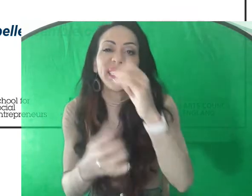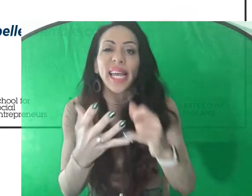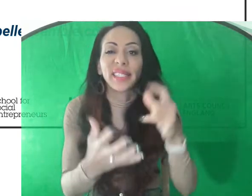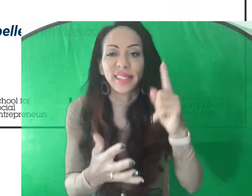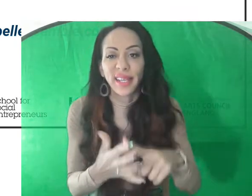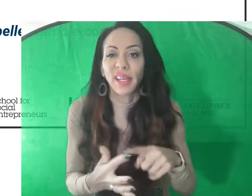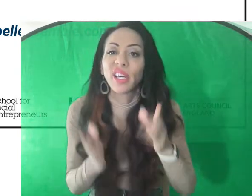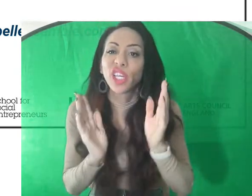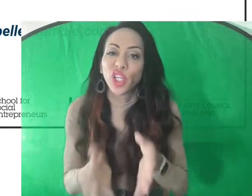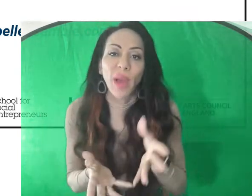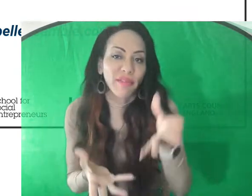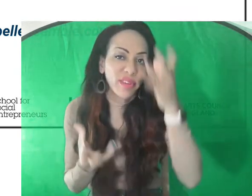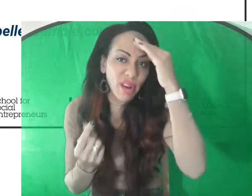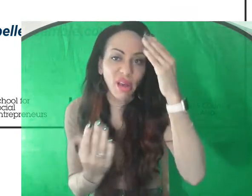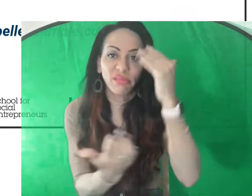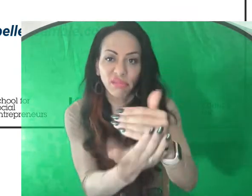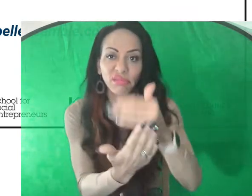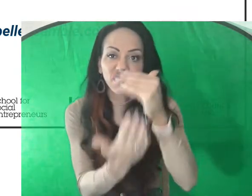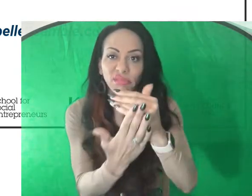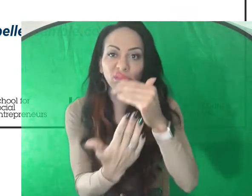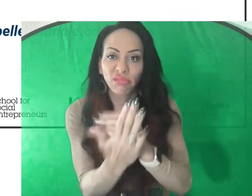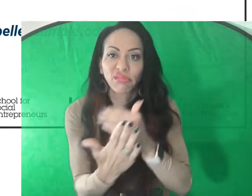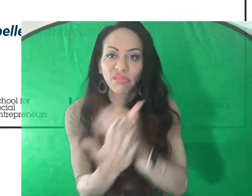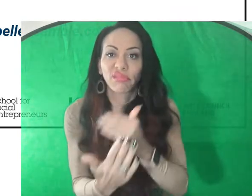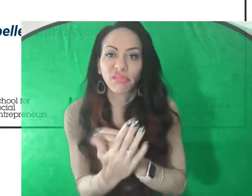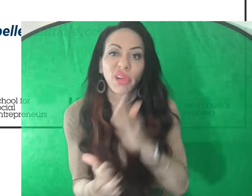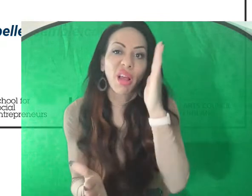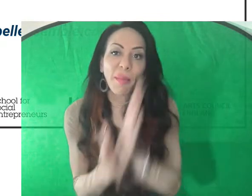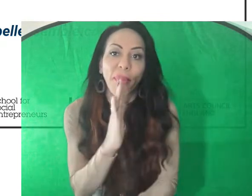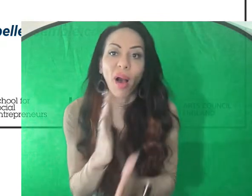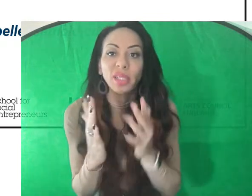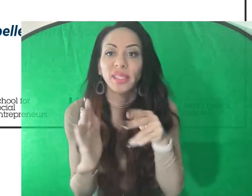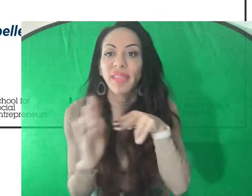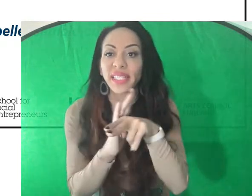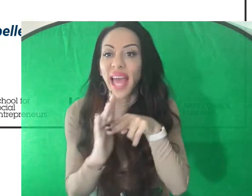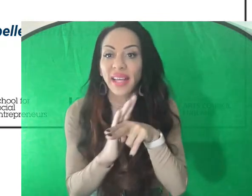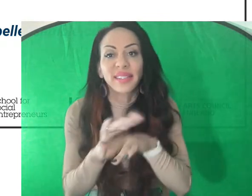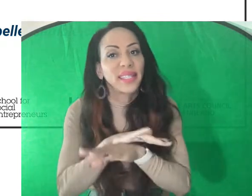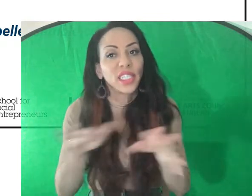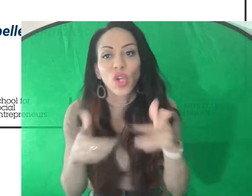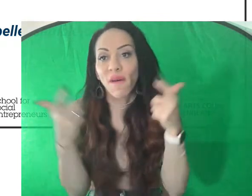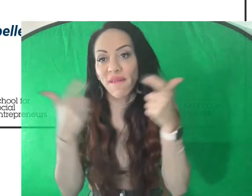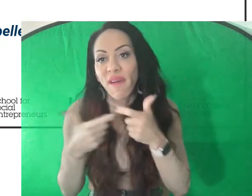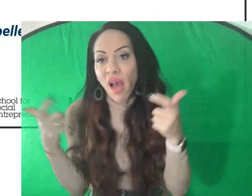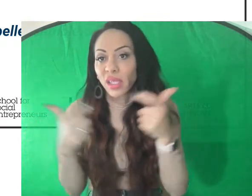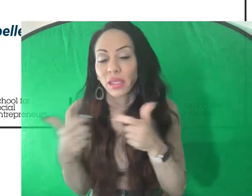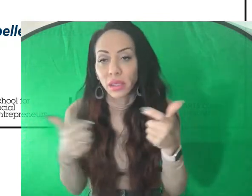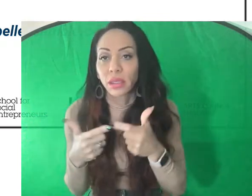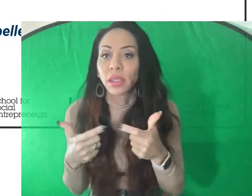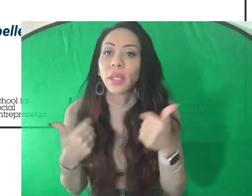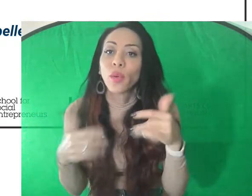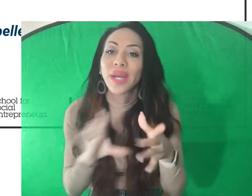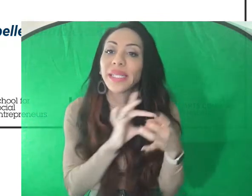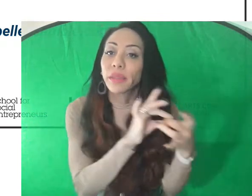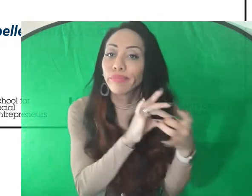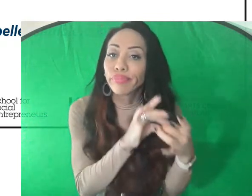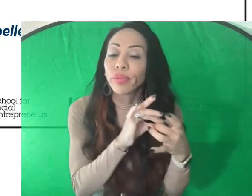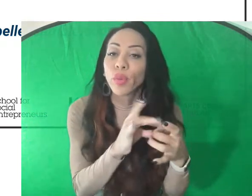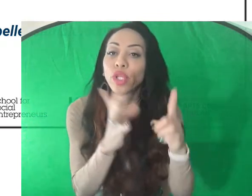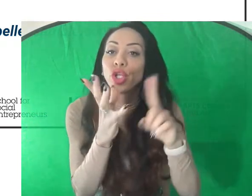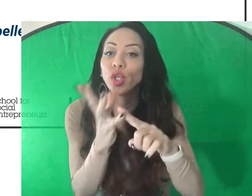you have to learn to be able to pass the test, and it's not fun. We did do a programme with UCL which took